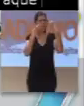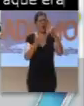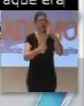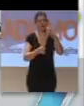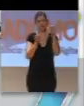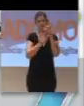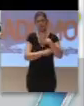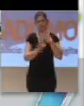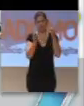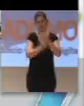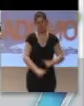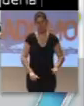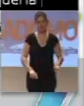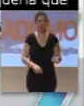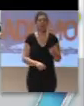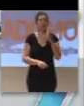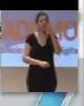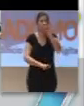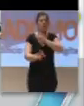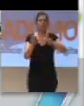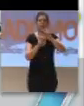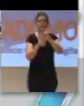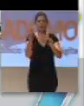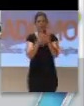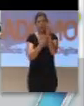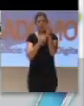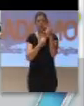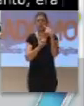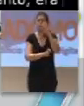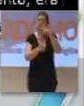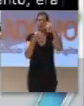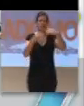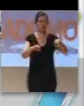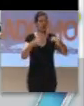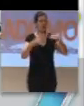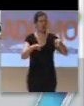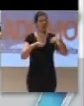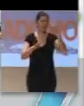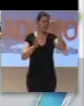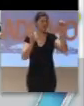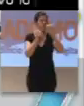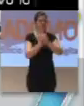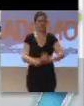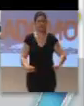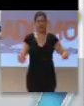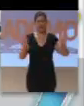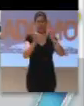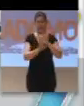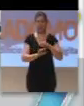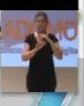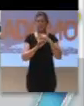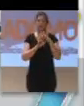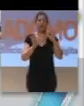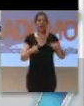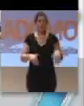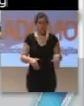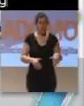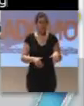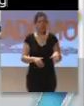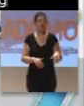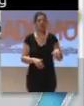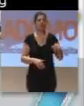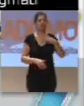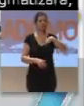with a service that had to do with gender violence. So it was very important that the device did not stigmatize people. That was